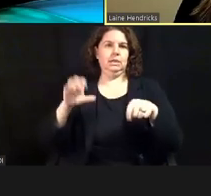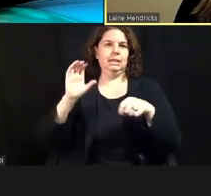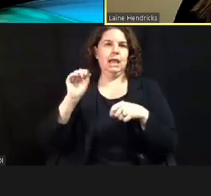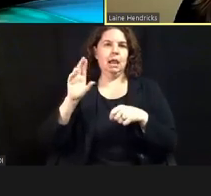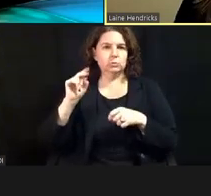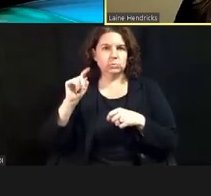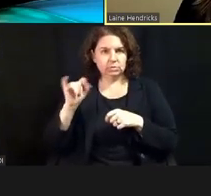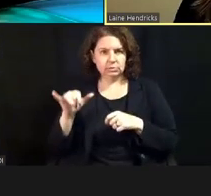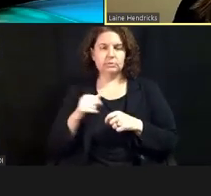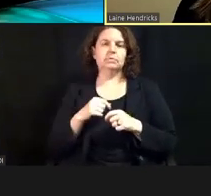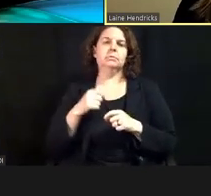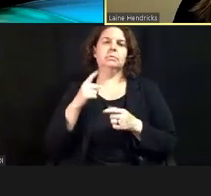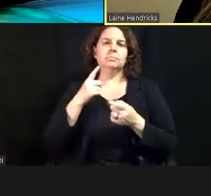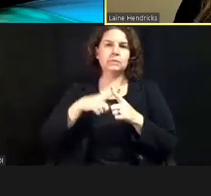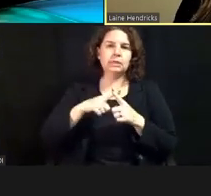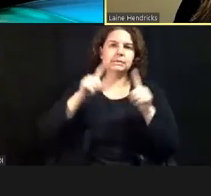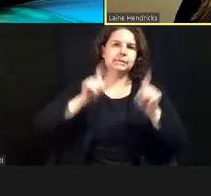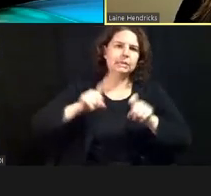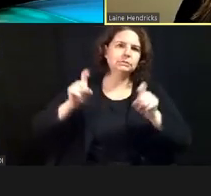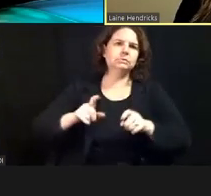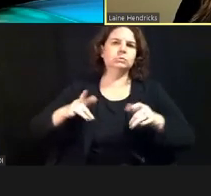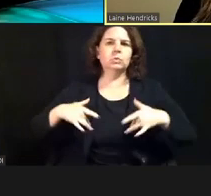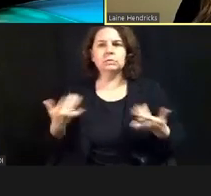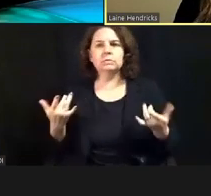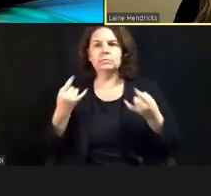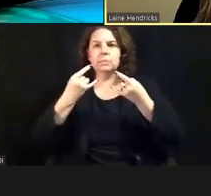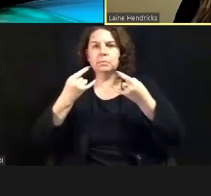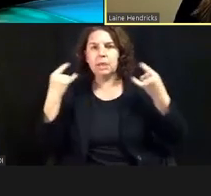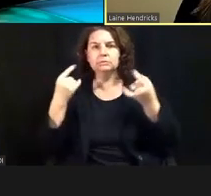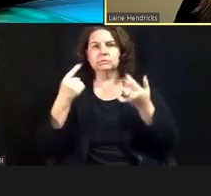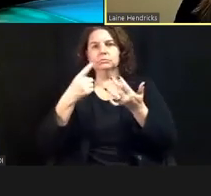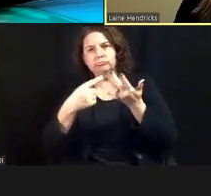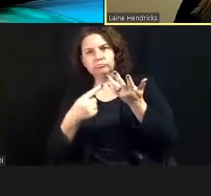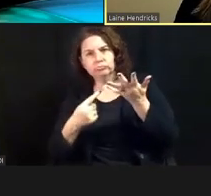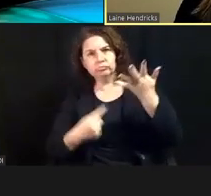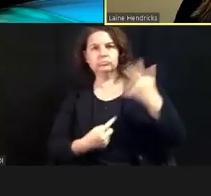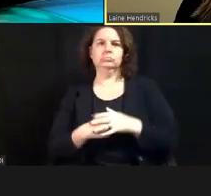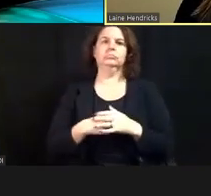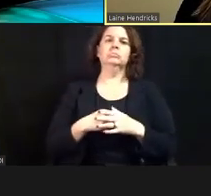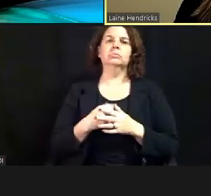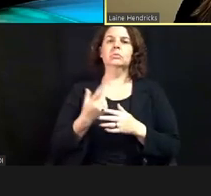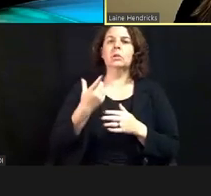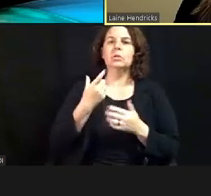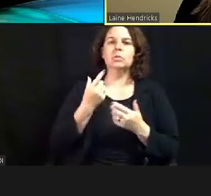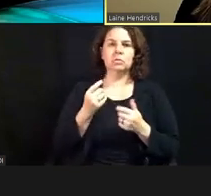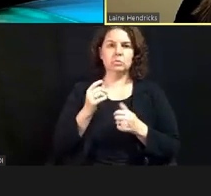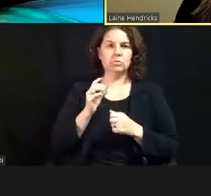mask wearing do's and don'ts, and more information by visiting